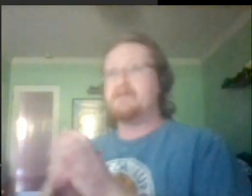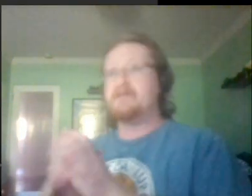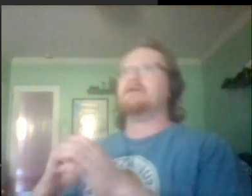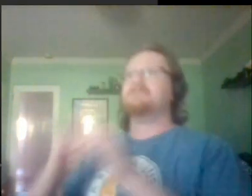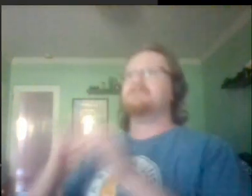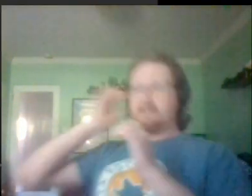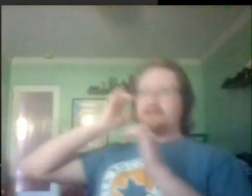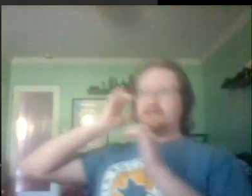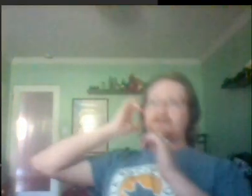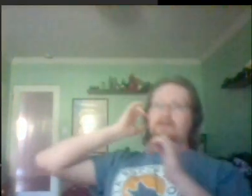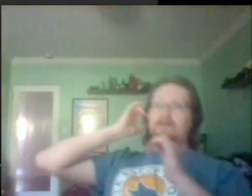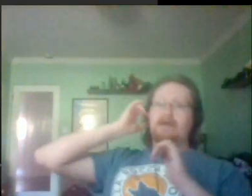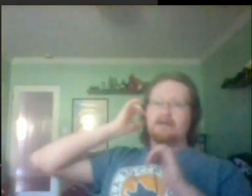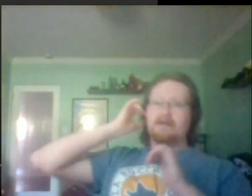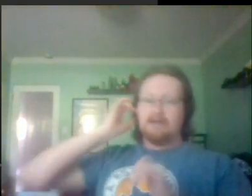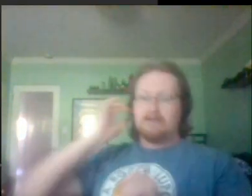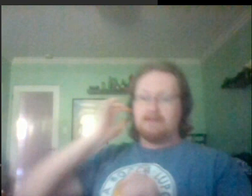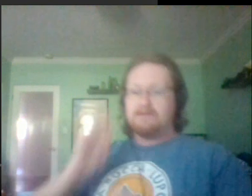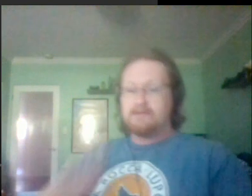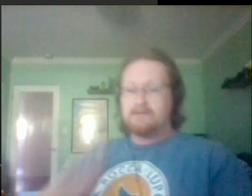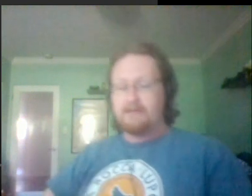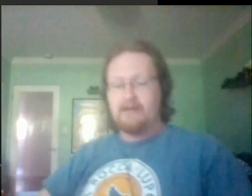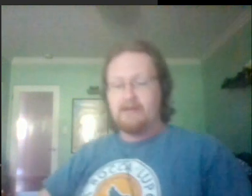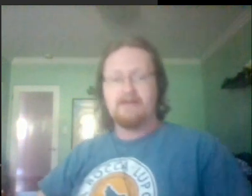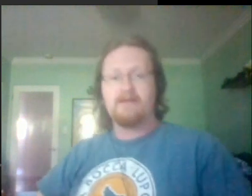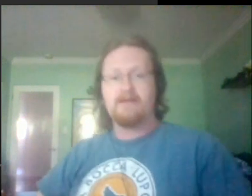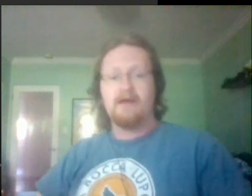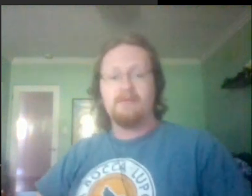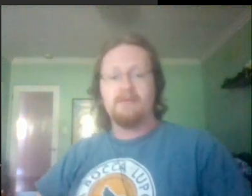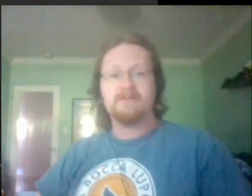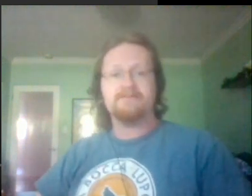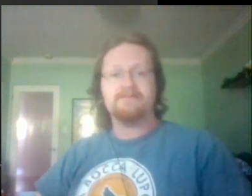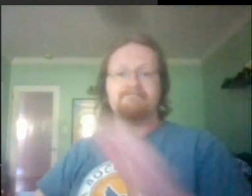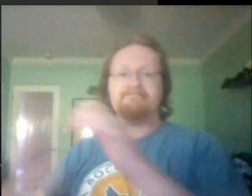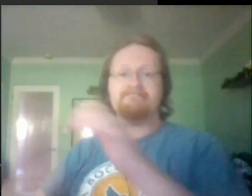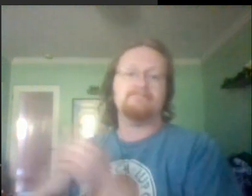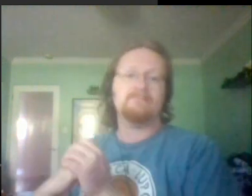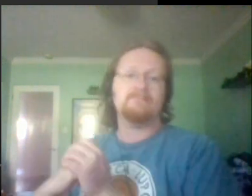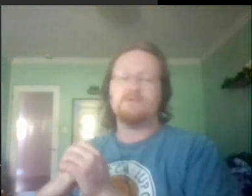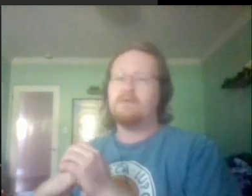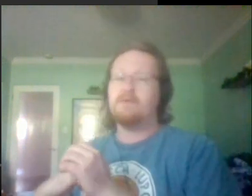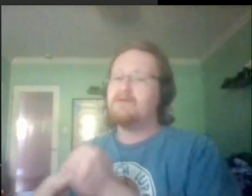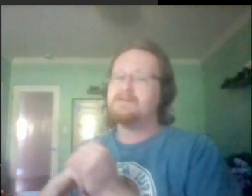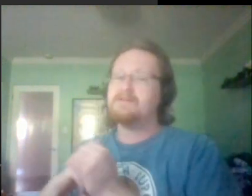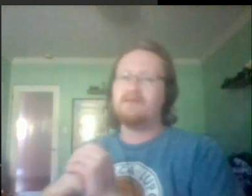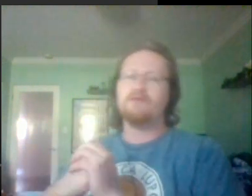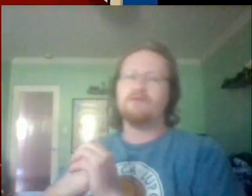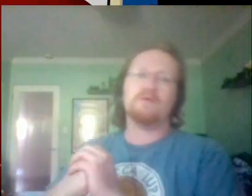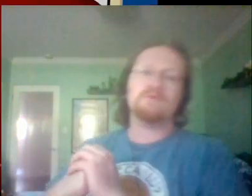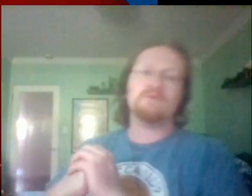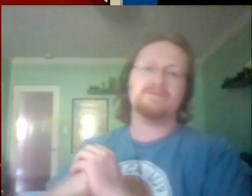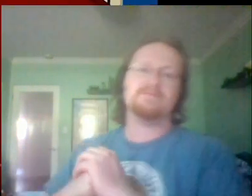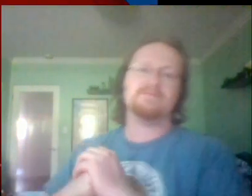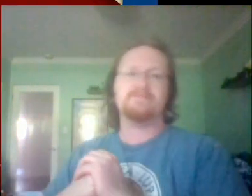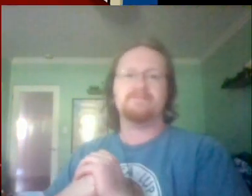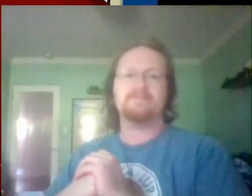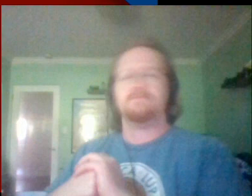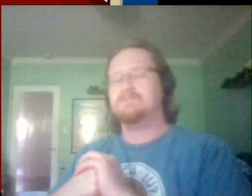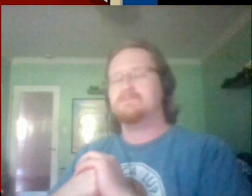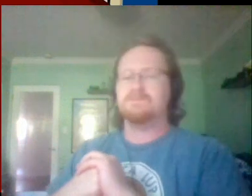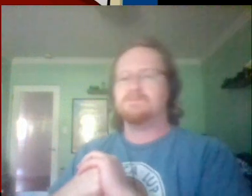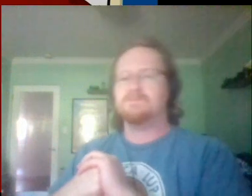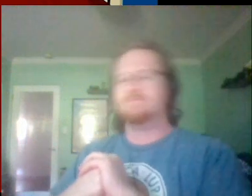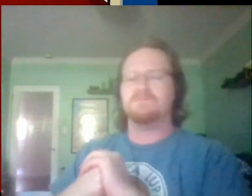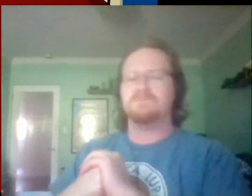this over with, cause I got shit to do today Literally, need to clean a cat box This is one of my favorites Love local news It's email